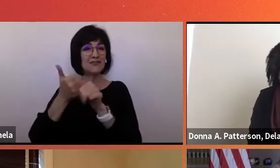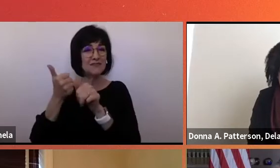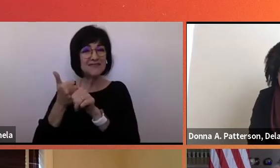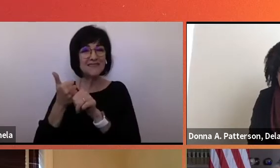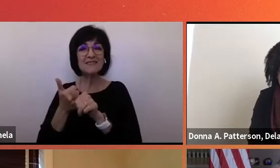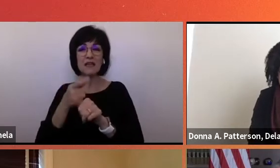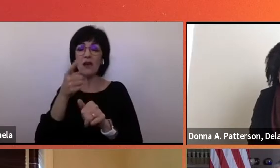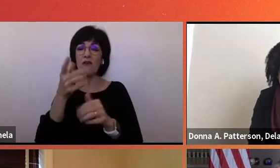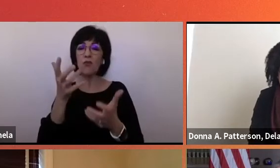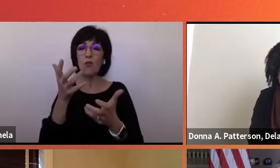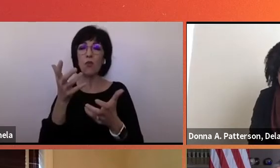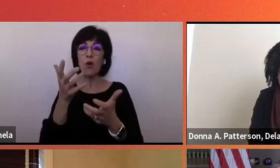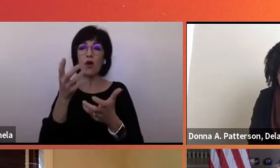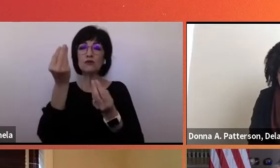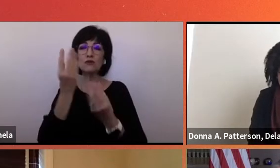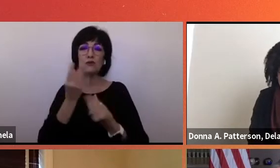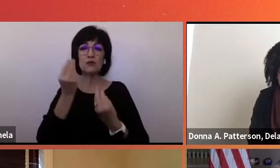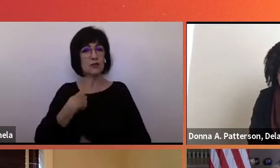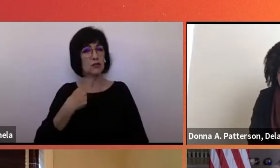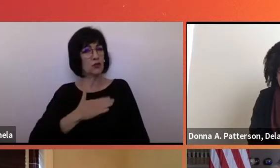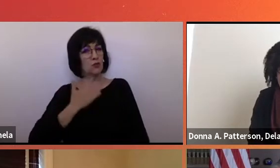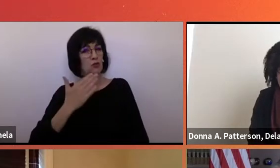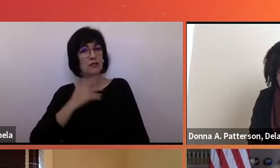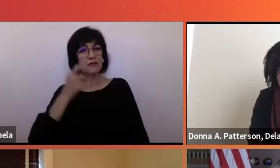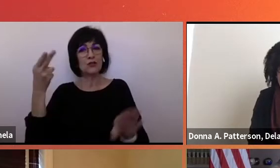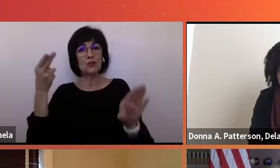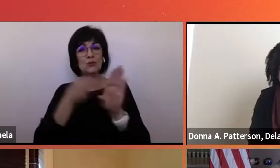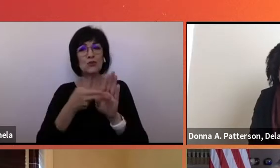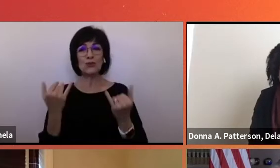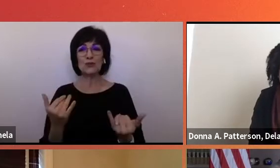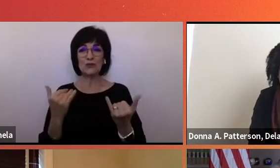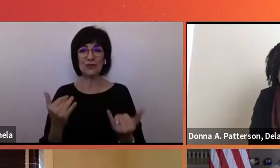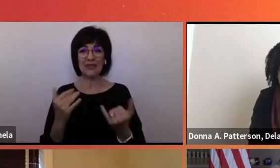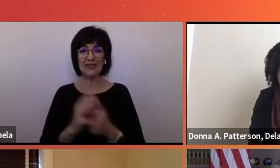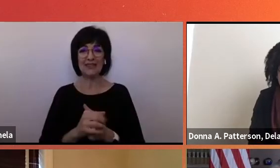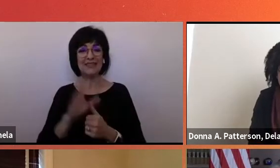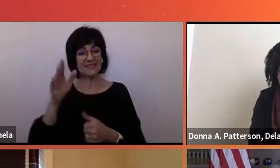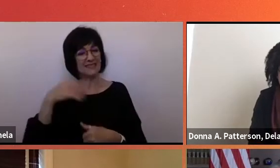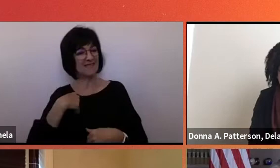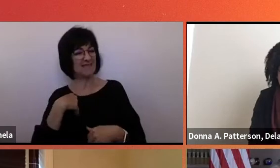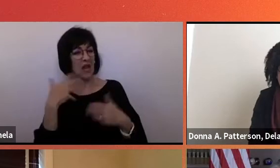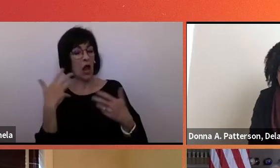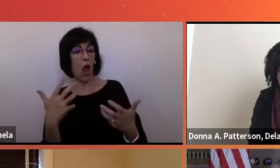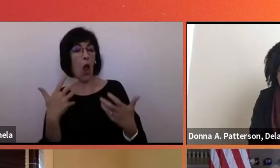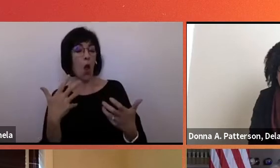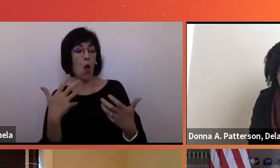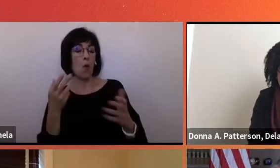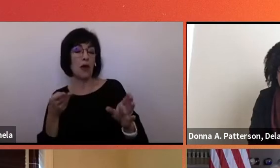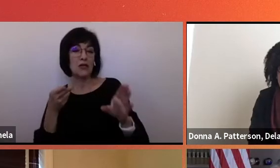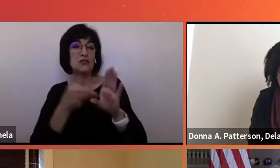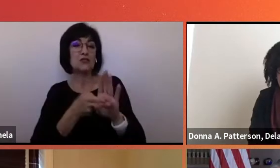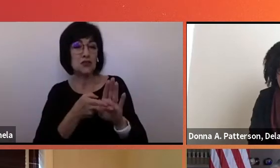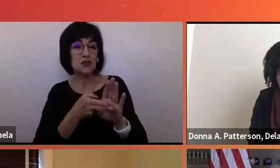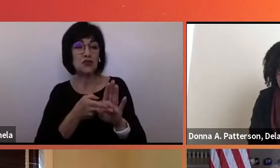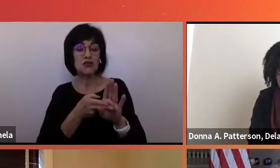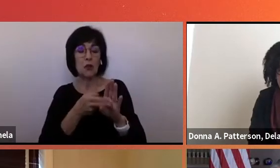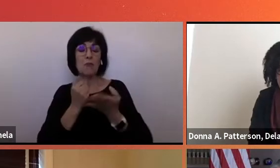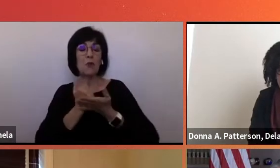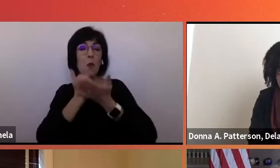We appreciate again, Syl, that you're joining us today. Let me jump in and put it in full